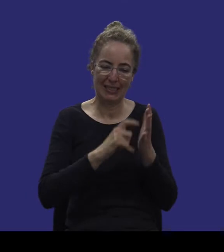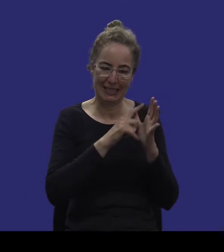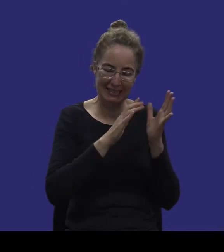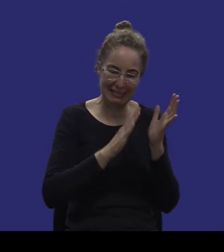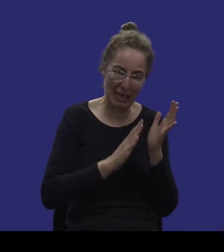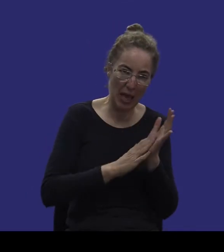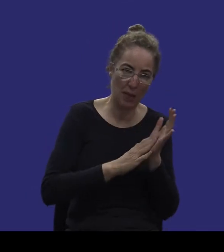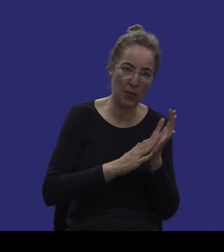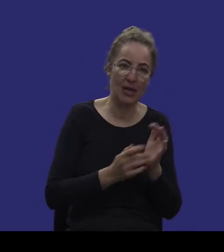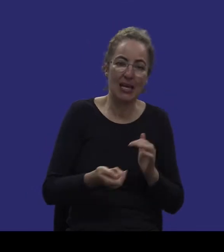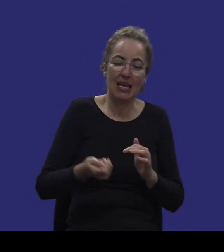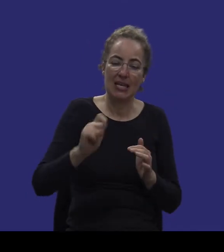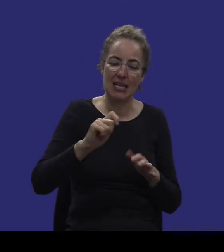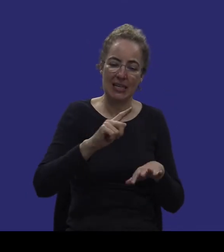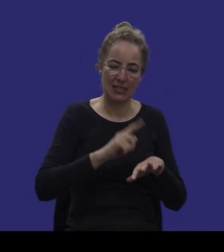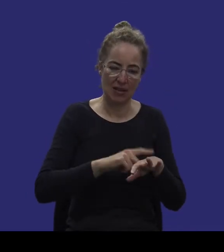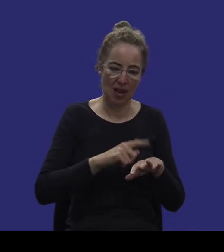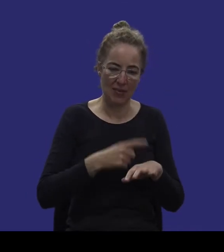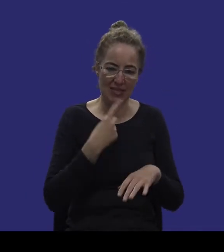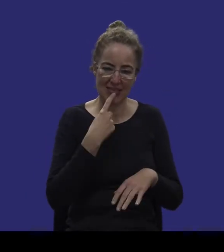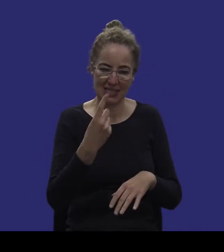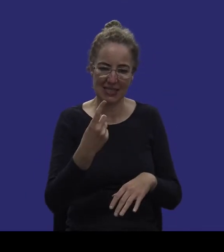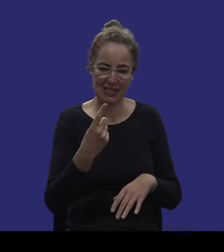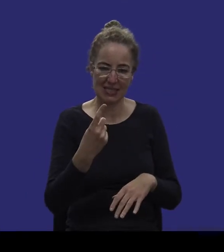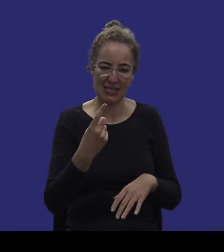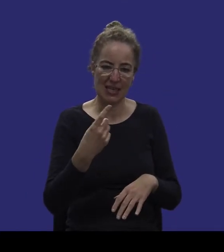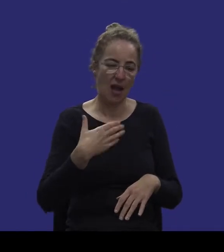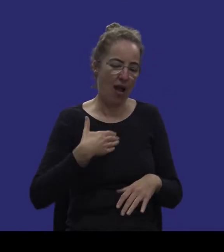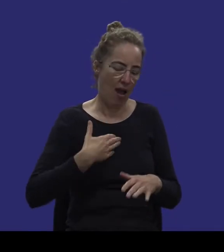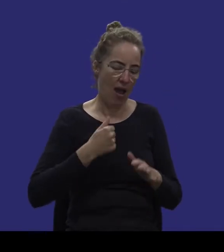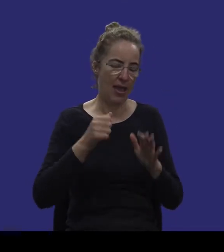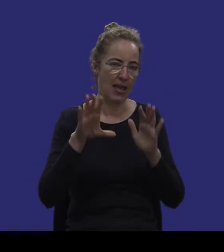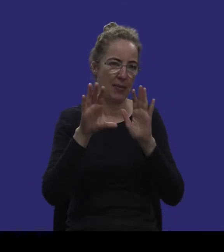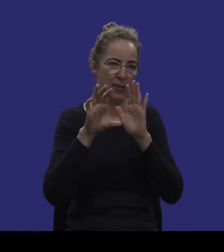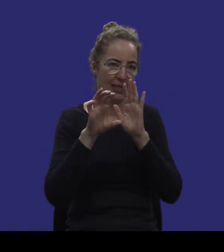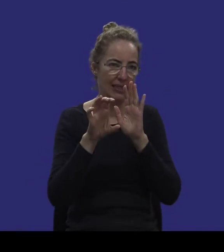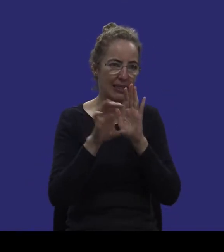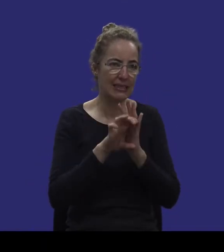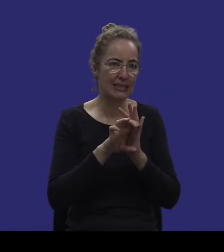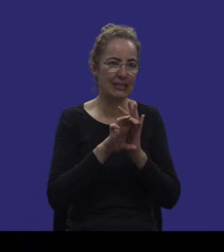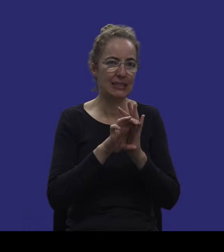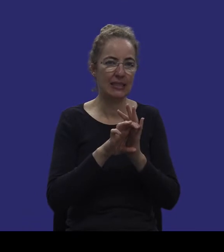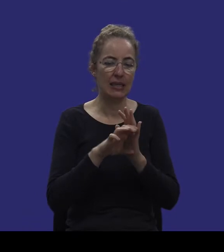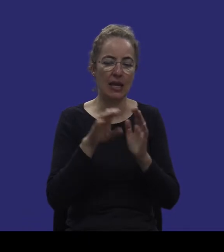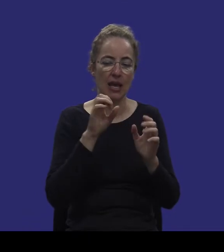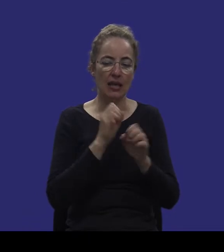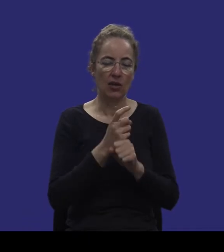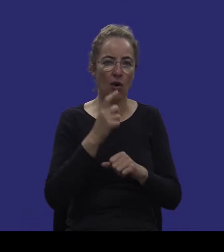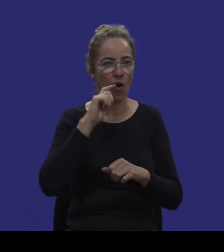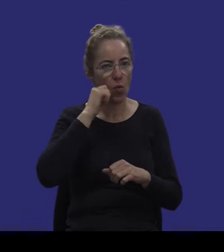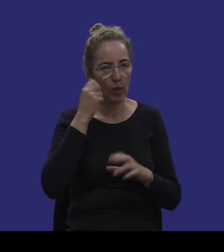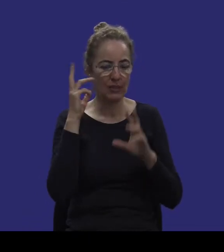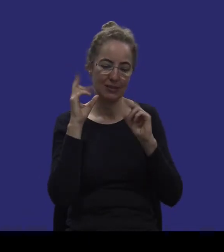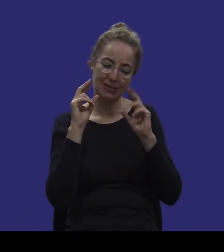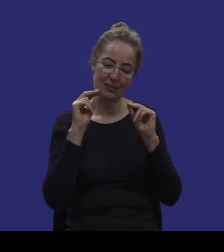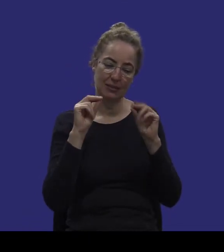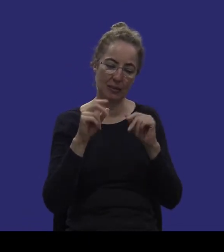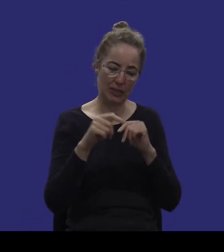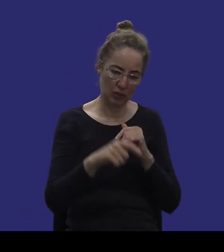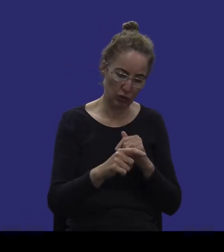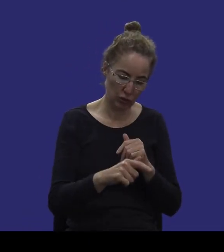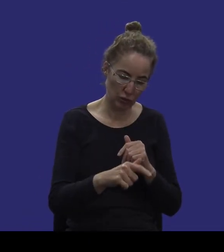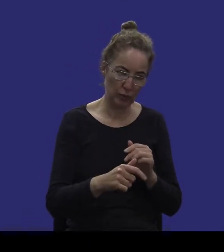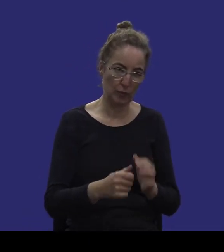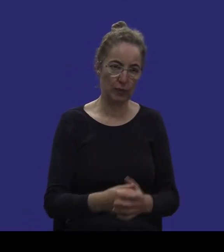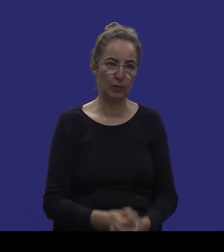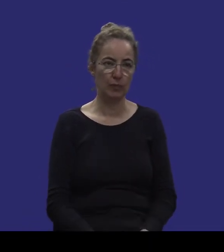time, Eli said, say, I am listening, and God will speak to you.